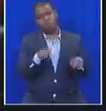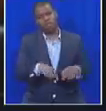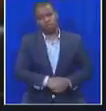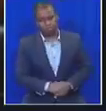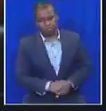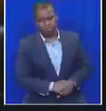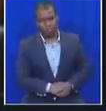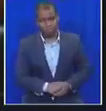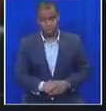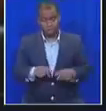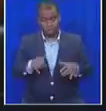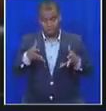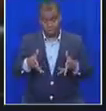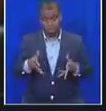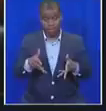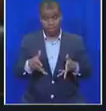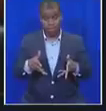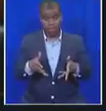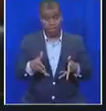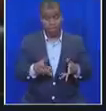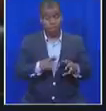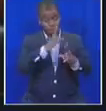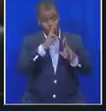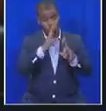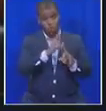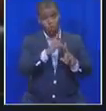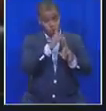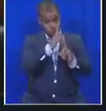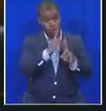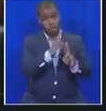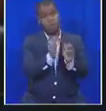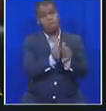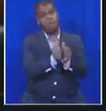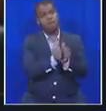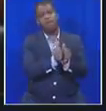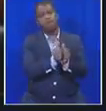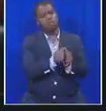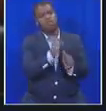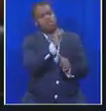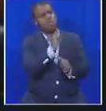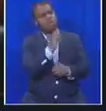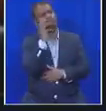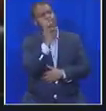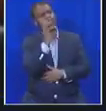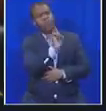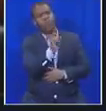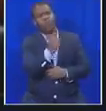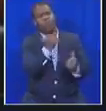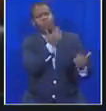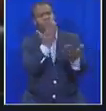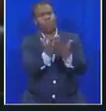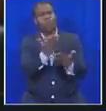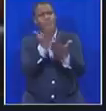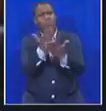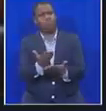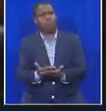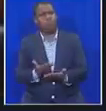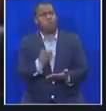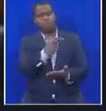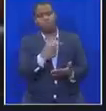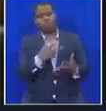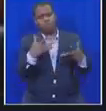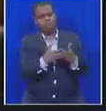And therefore, honorable member, there is no basis on which you say the things you are